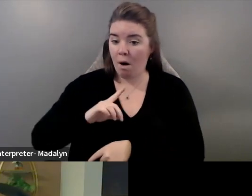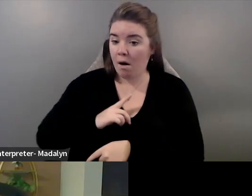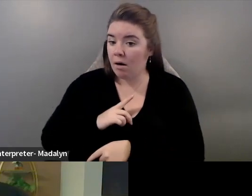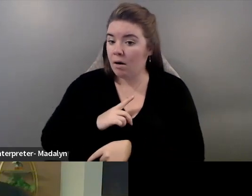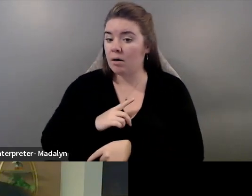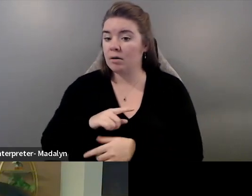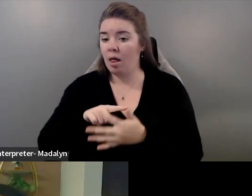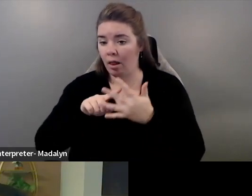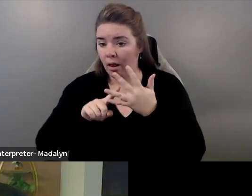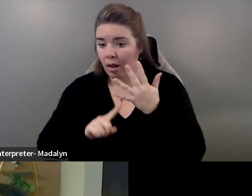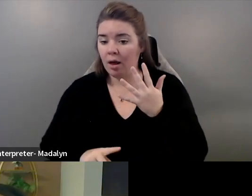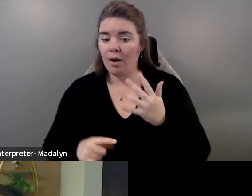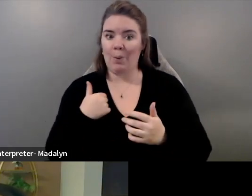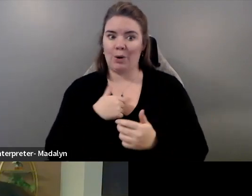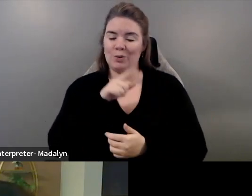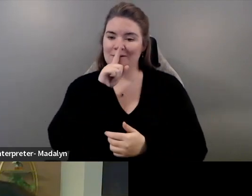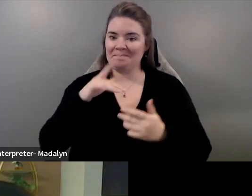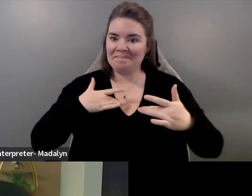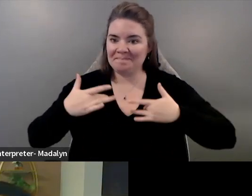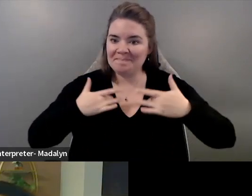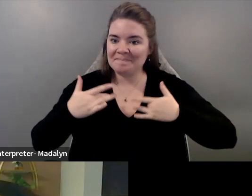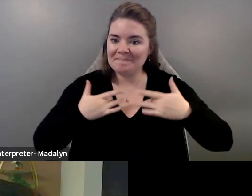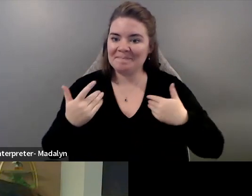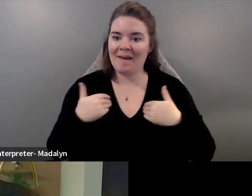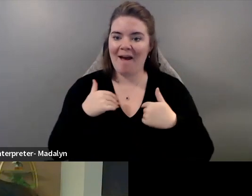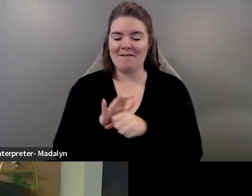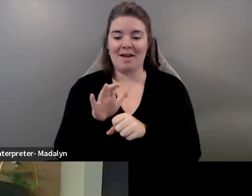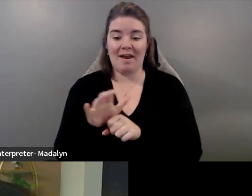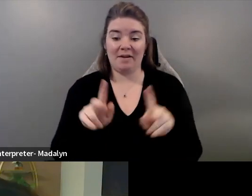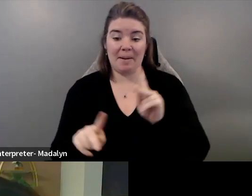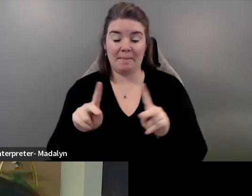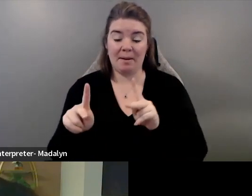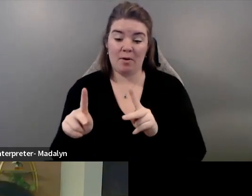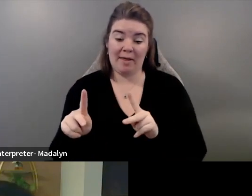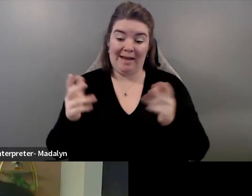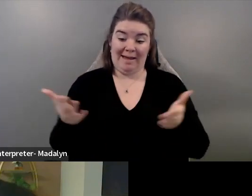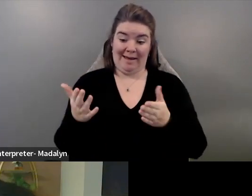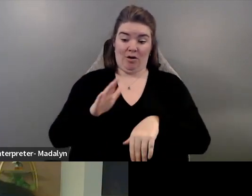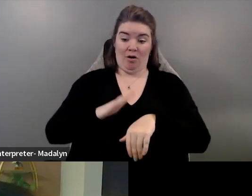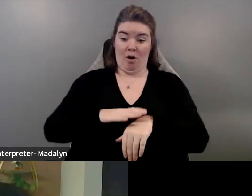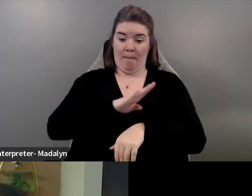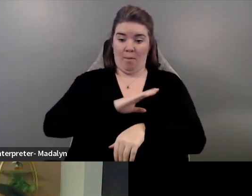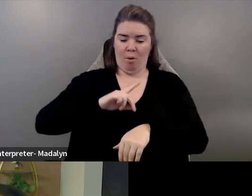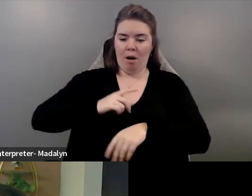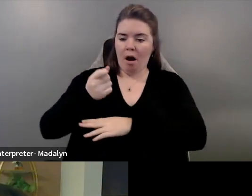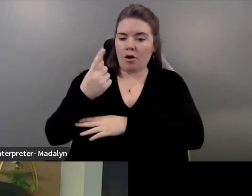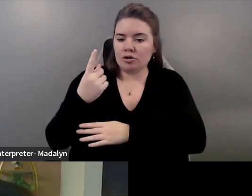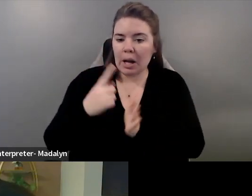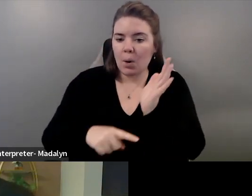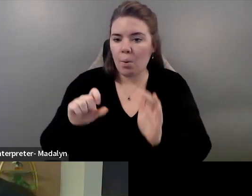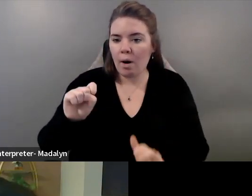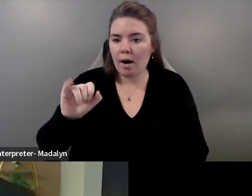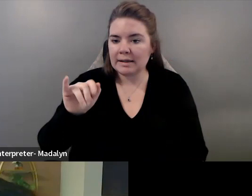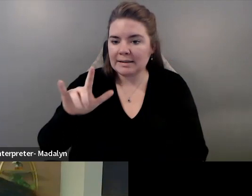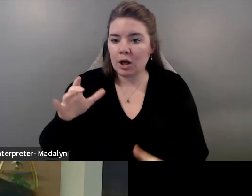And we're just excited that we have enough people on board to help us understand what SILCs do and what the Centers